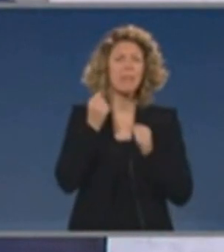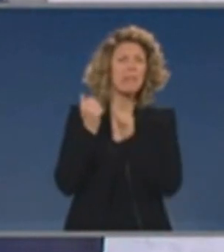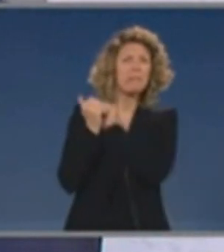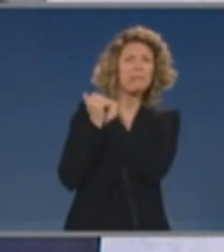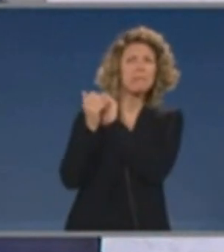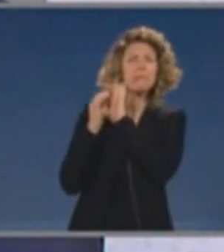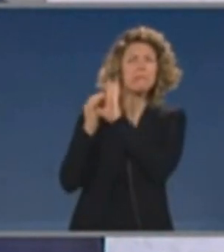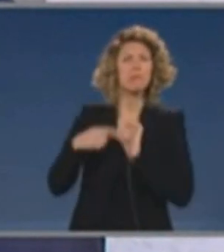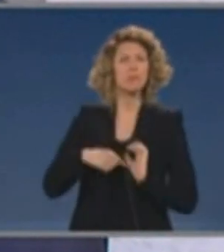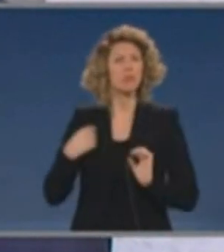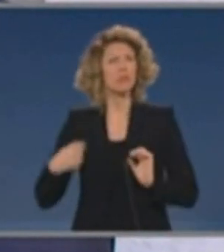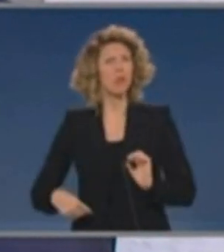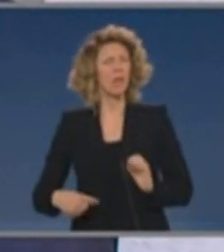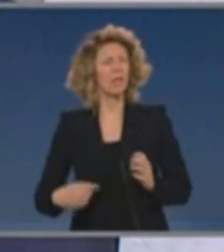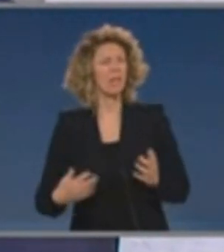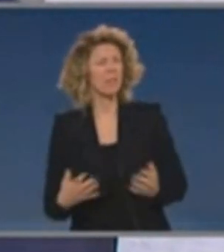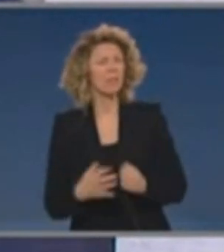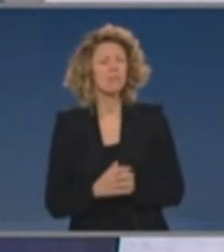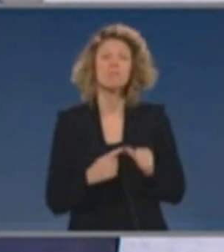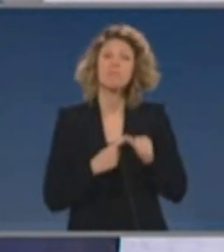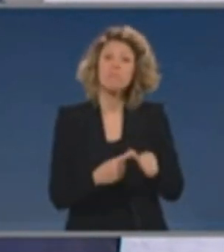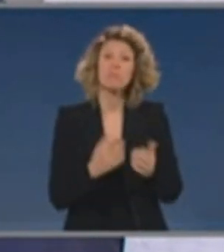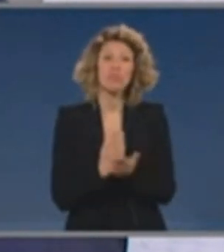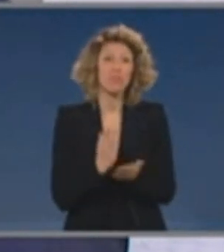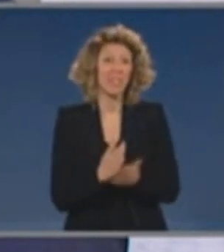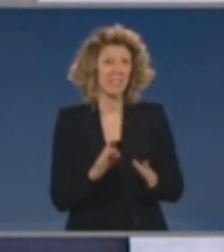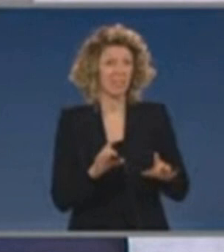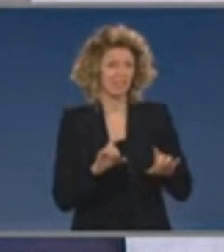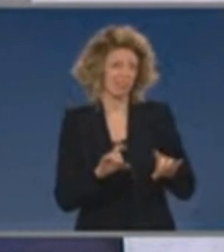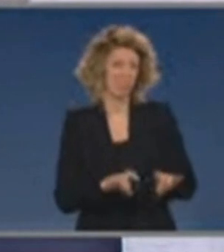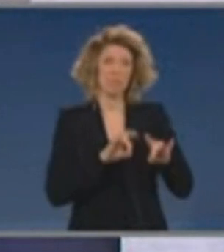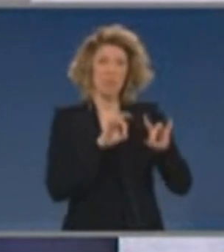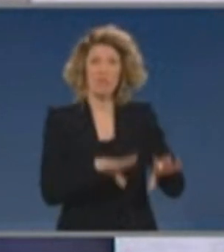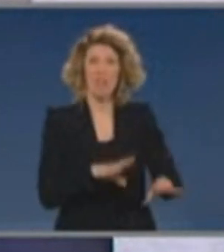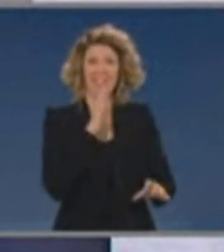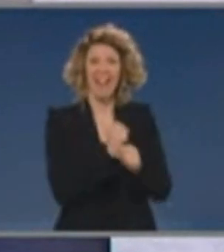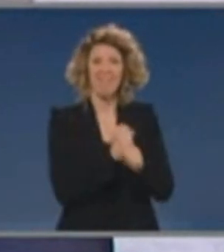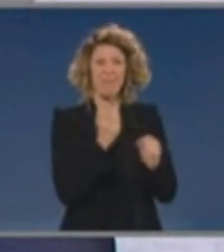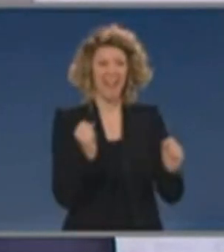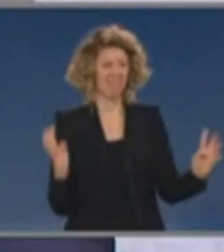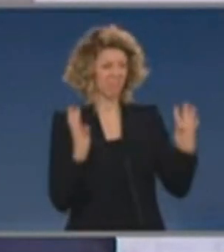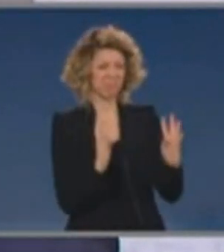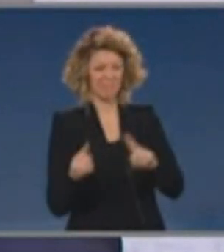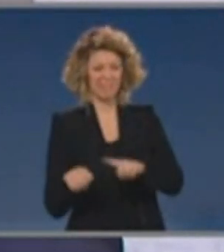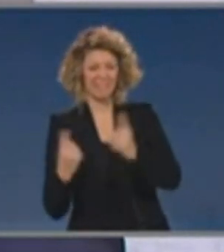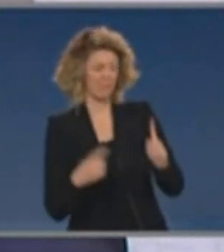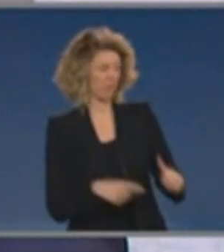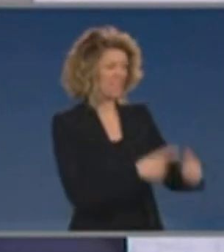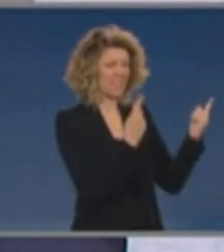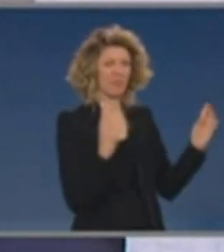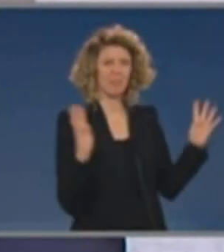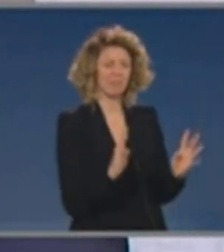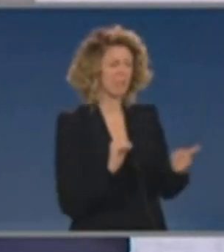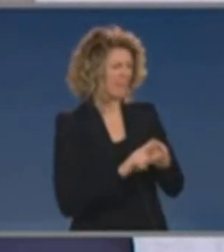China relationship? Free country, a free parliament. And we've got members of parliament from both sides of politics expressing their views. That's